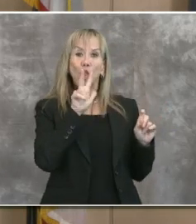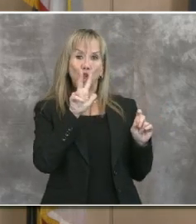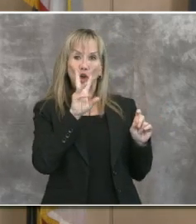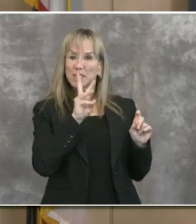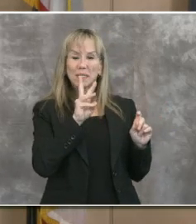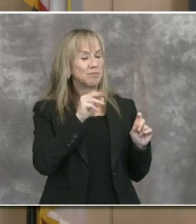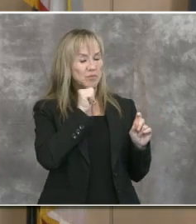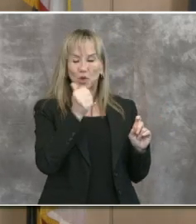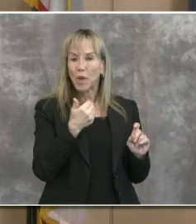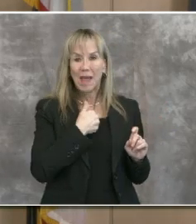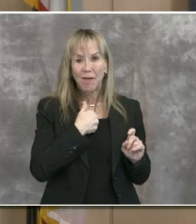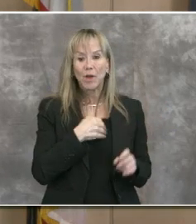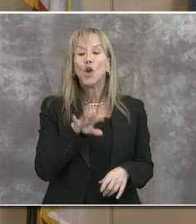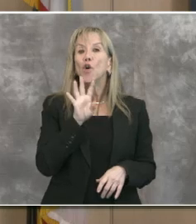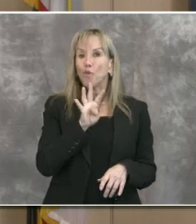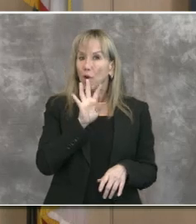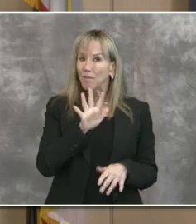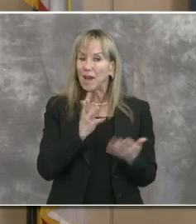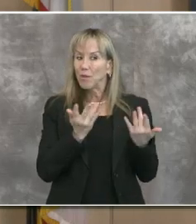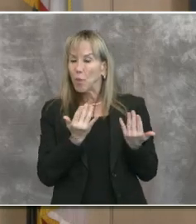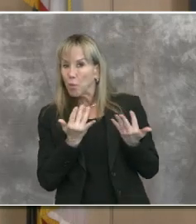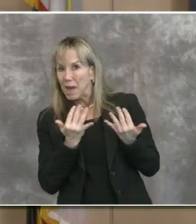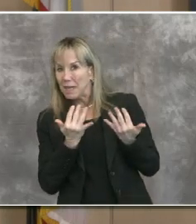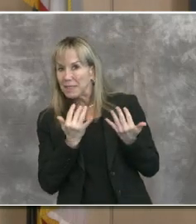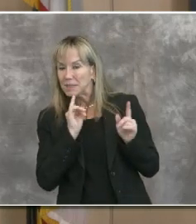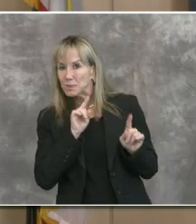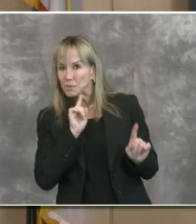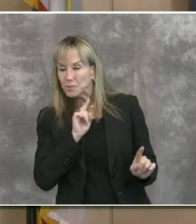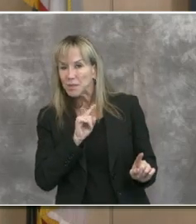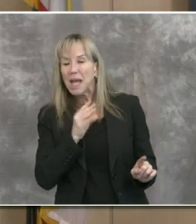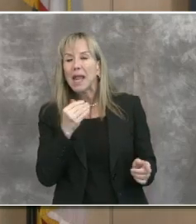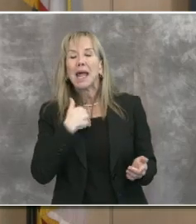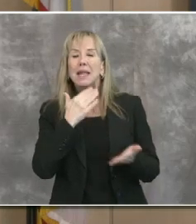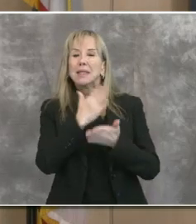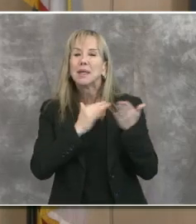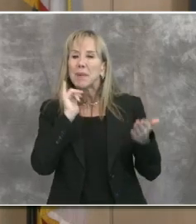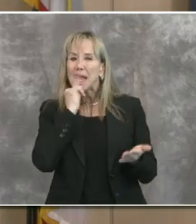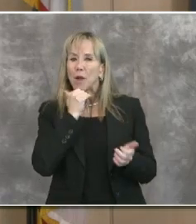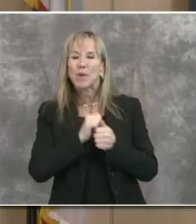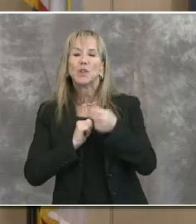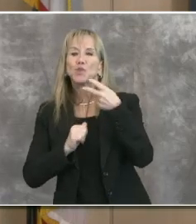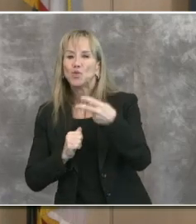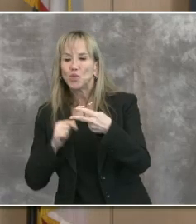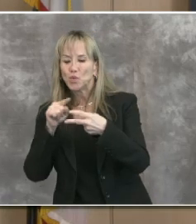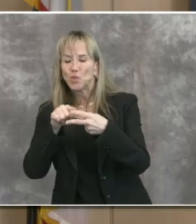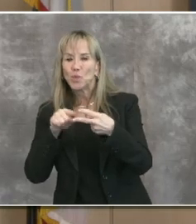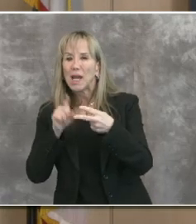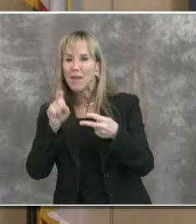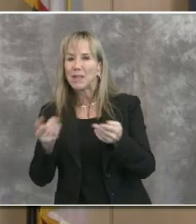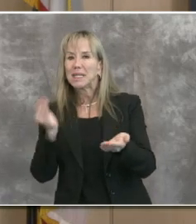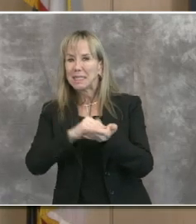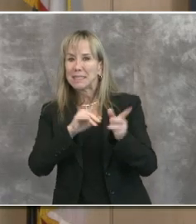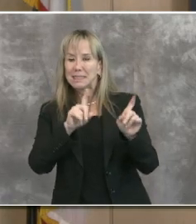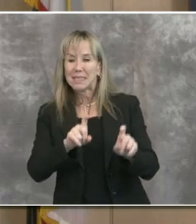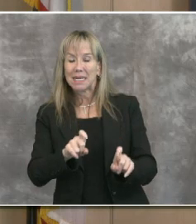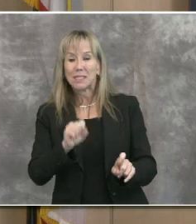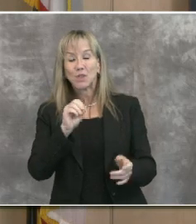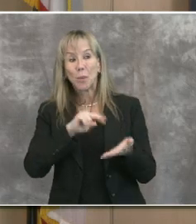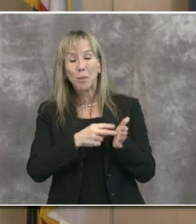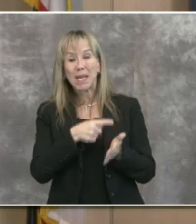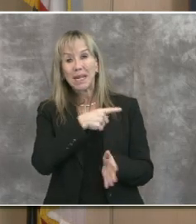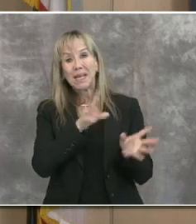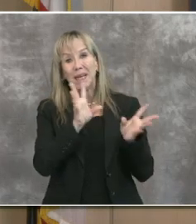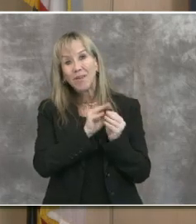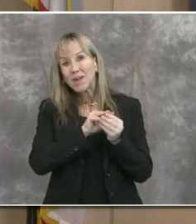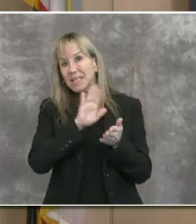negative, 45 are pending results, and there were errors with 2 that will be redone. That brings the convention